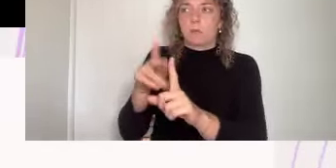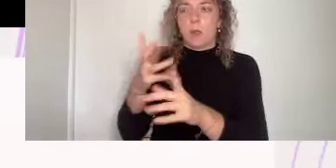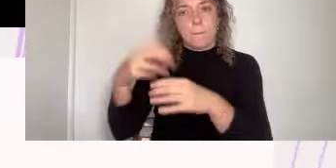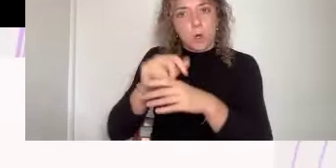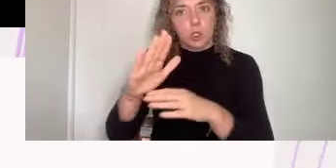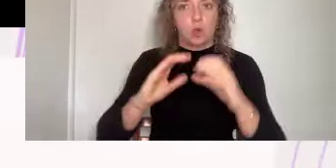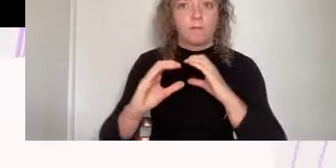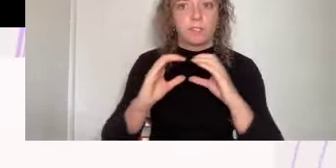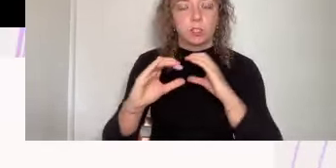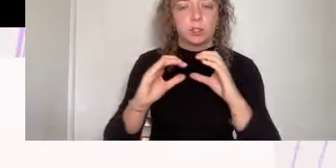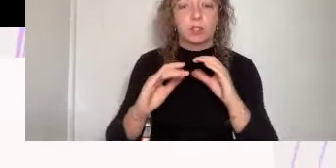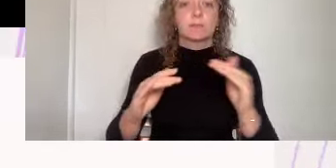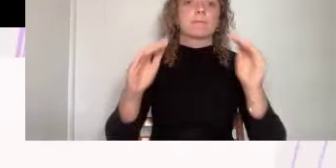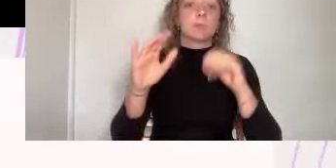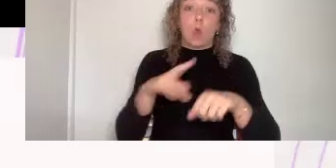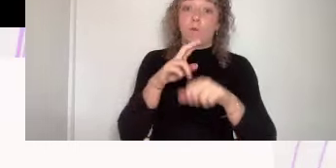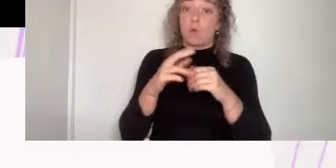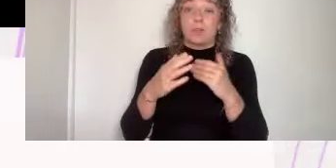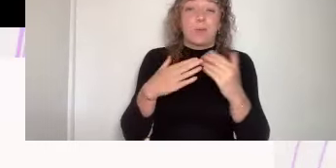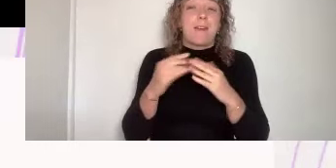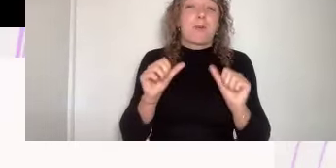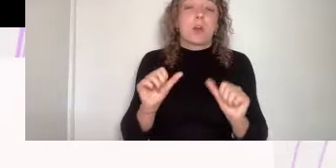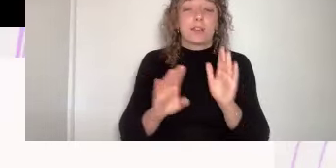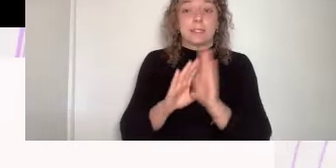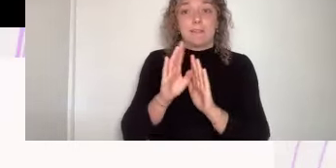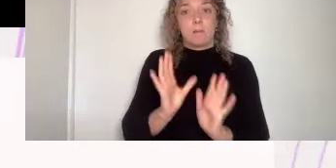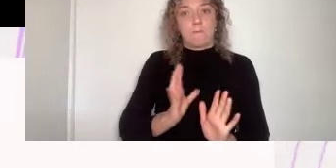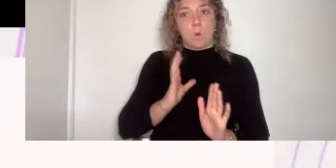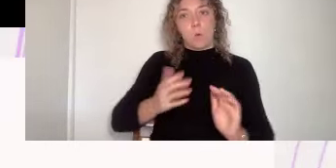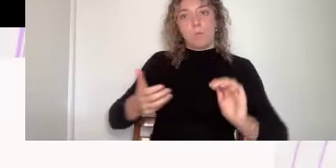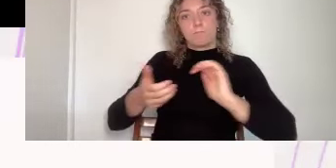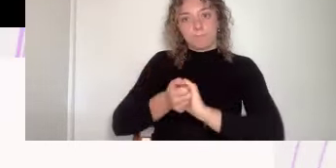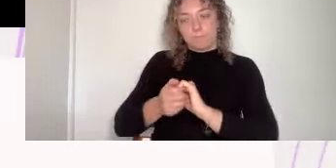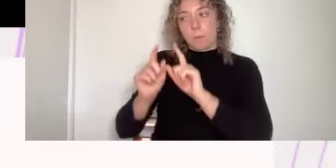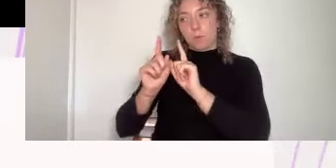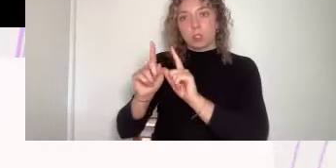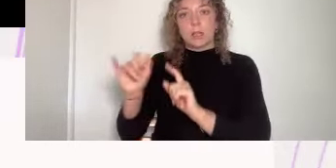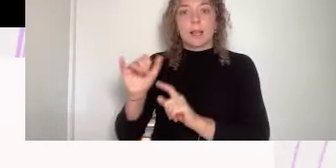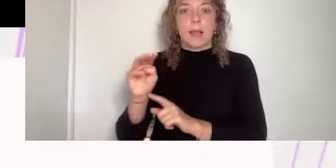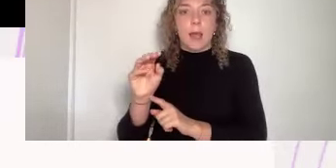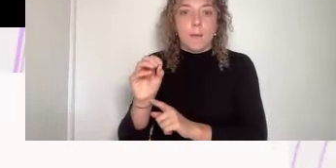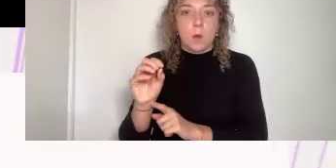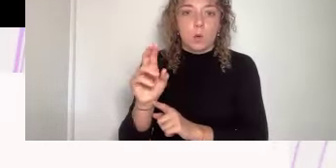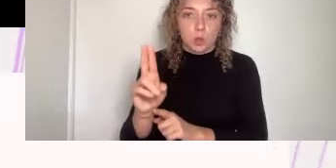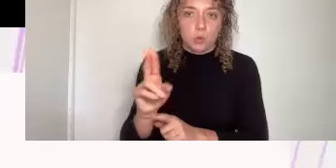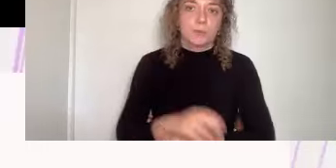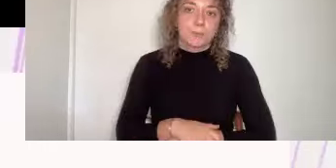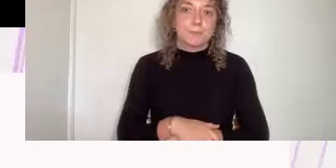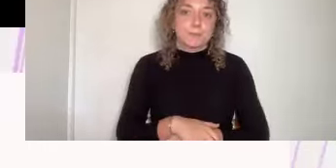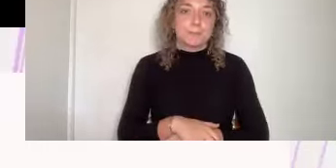conversations. And then, of course, whenever possible, developing those formal partnerships like MOUs.